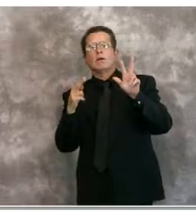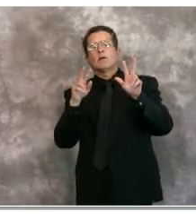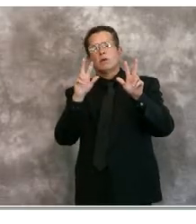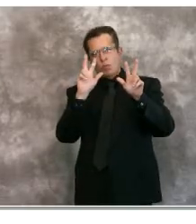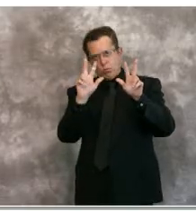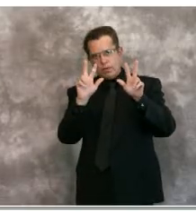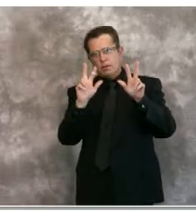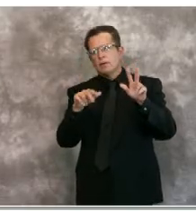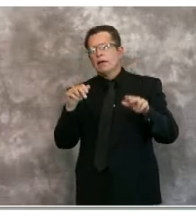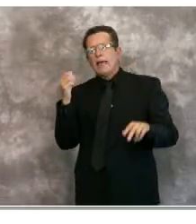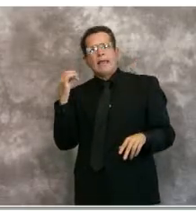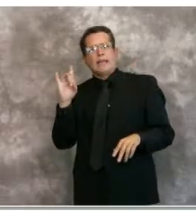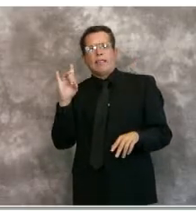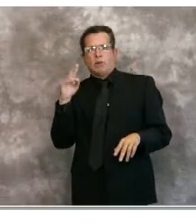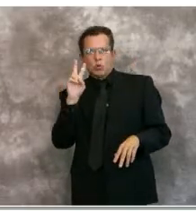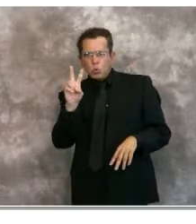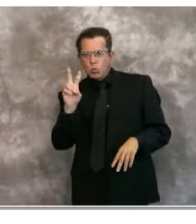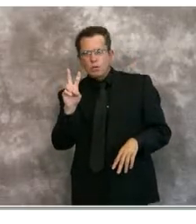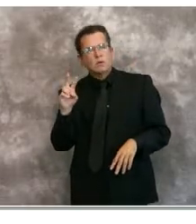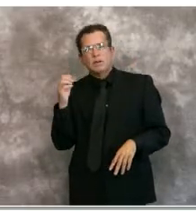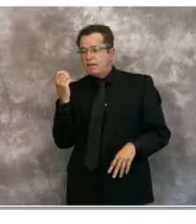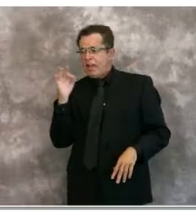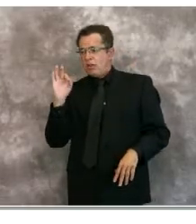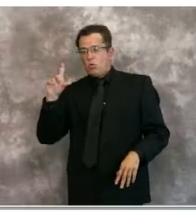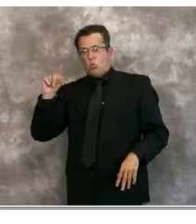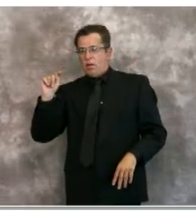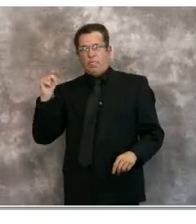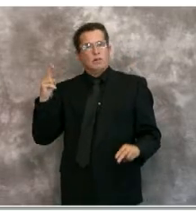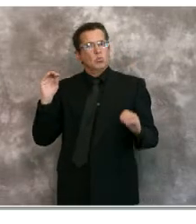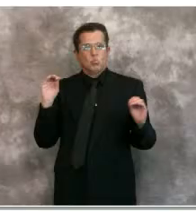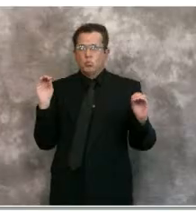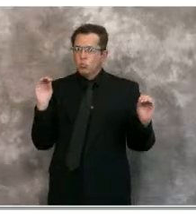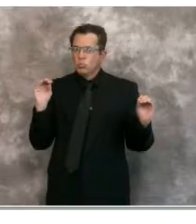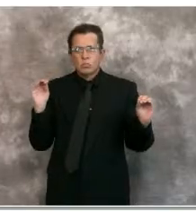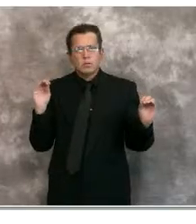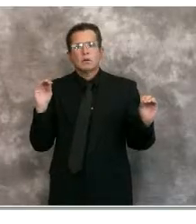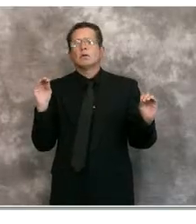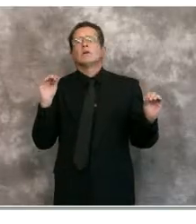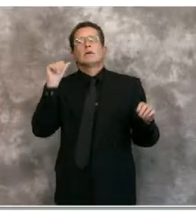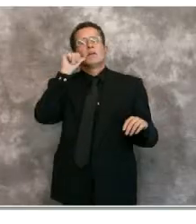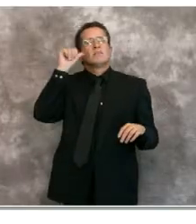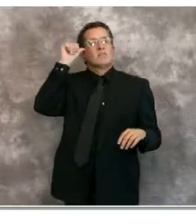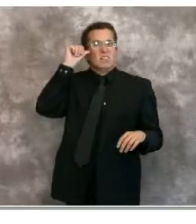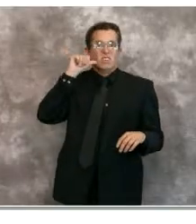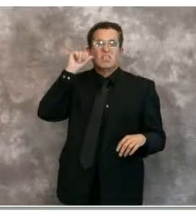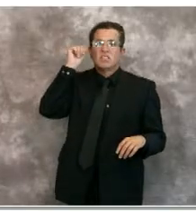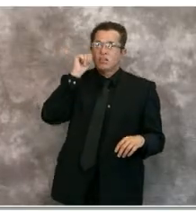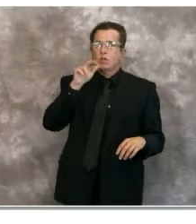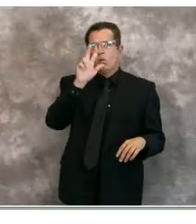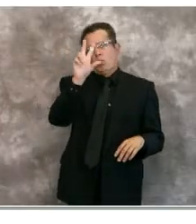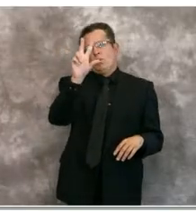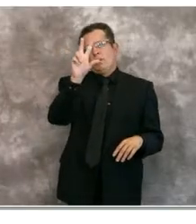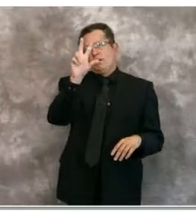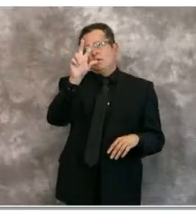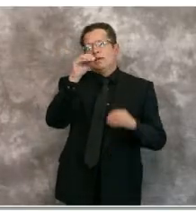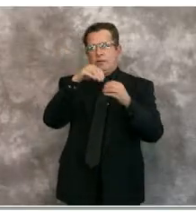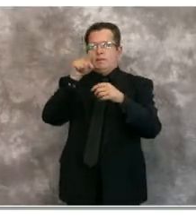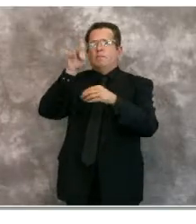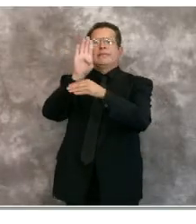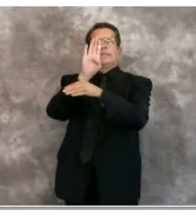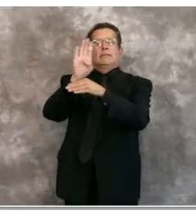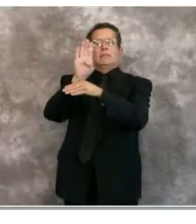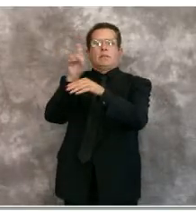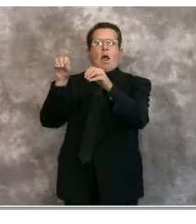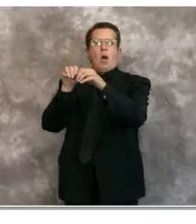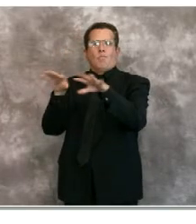2. No outbreaks for the 19th and 20th, and yesterday we had 3 business outbreaks, for